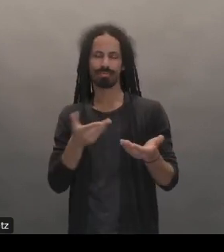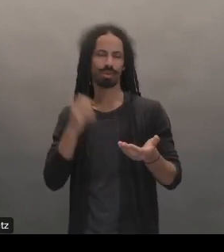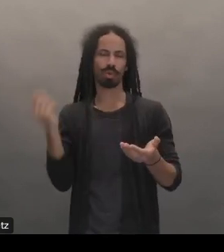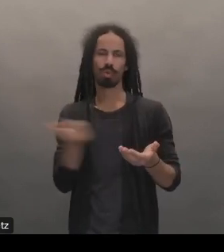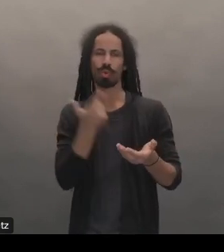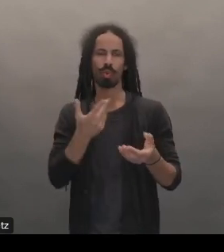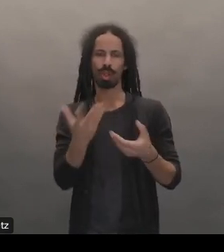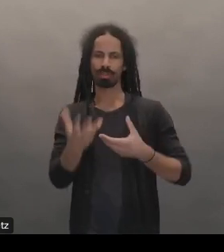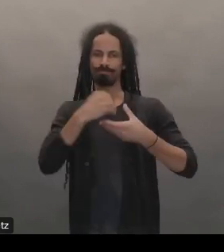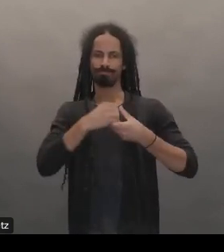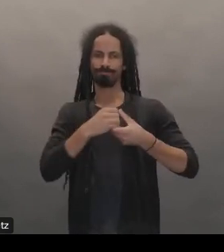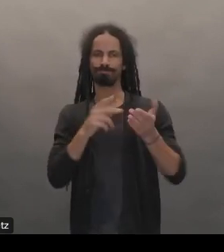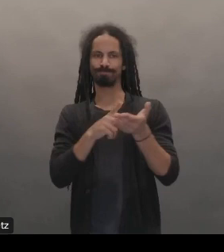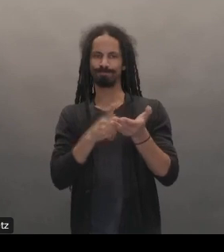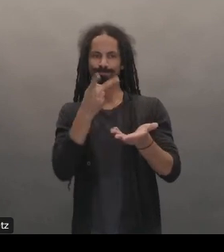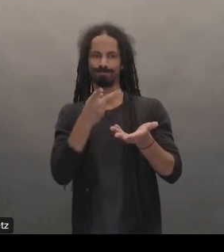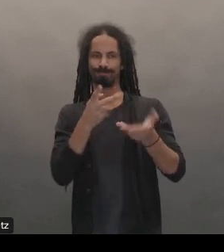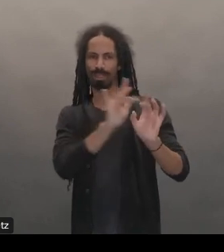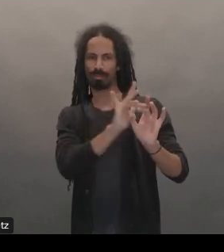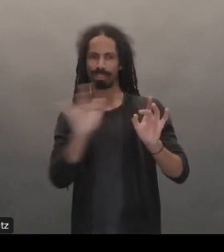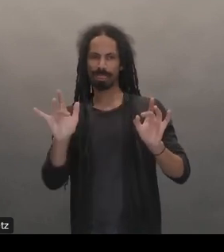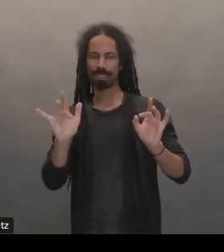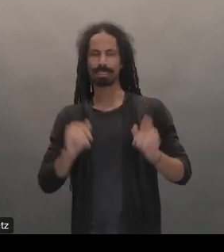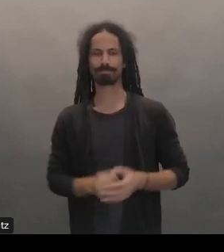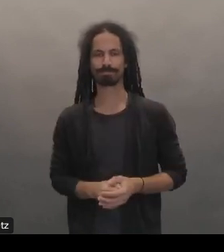should also be double spaced.